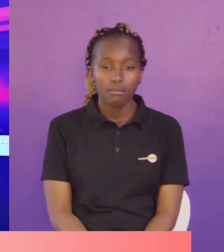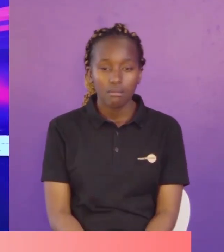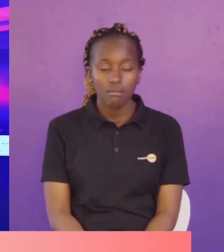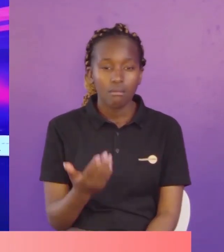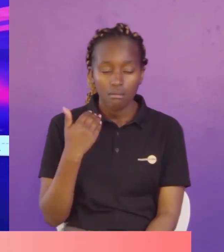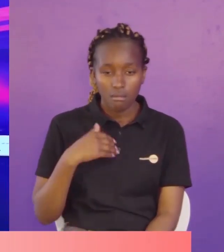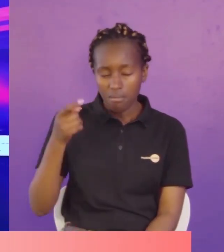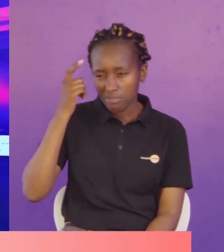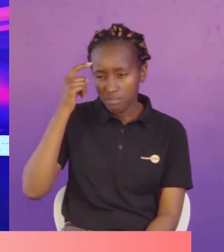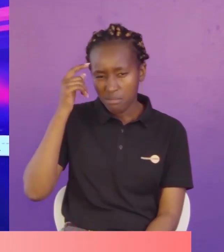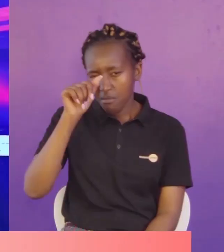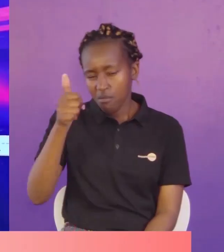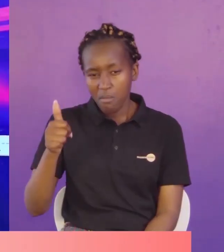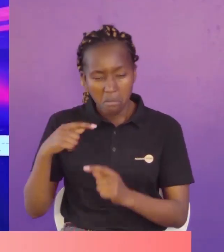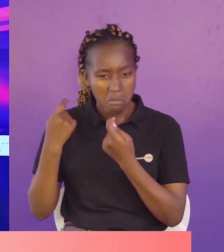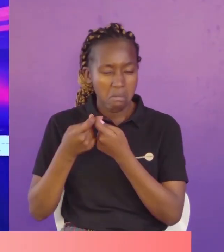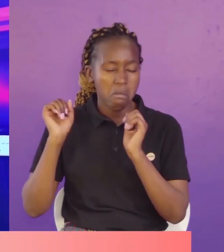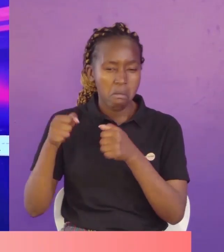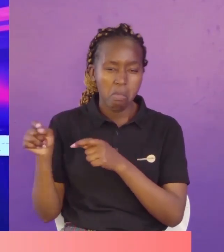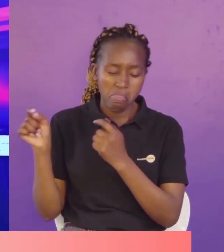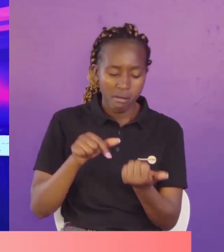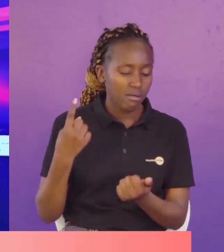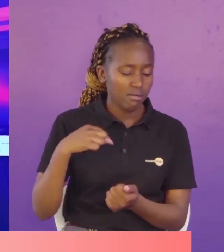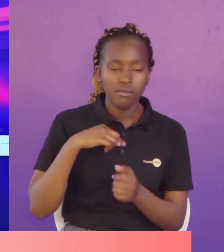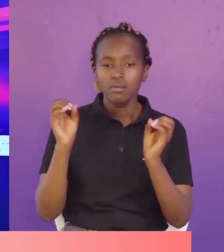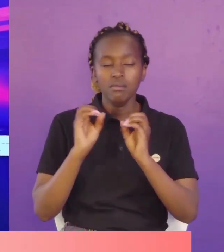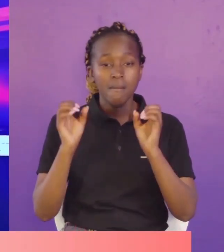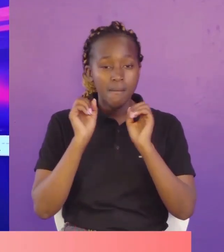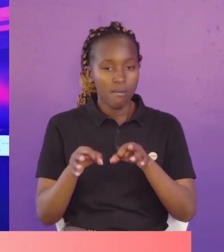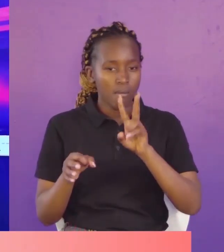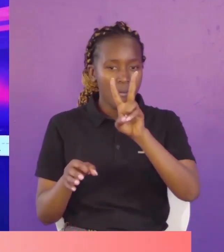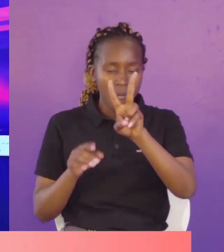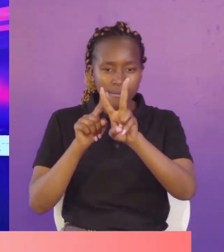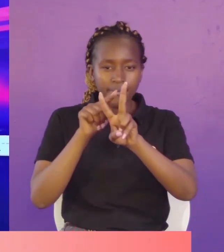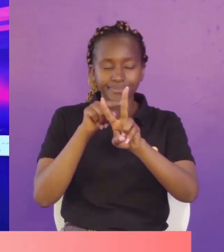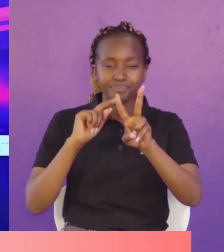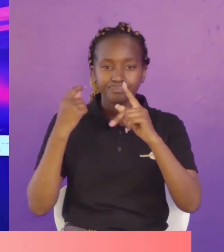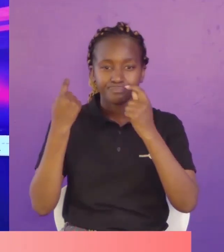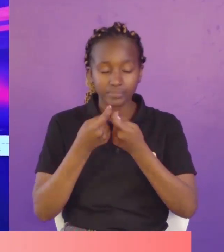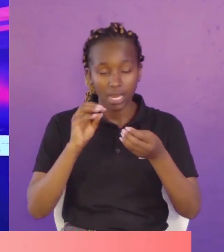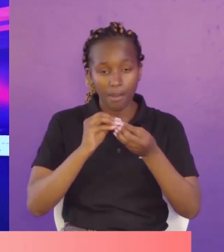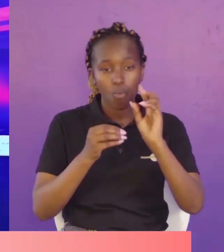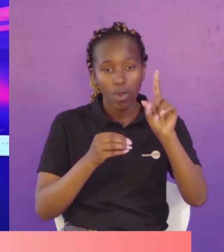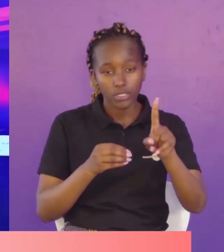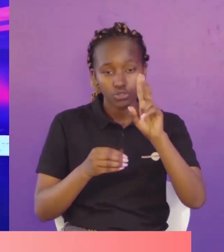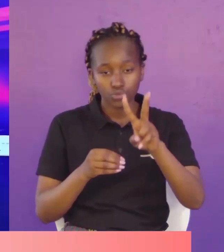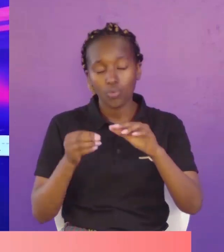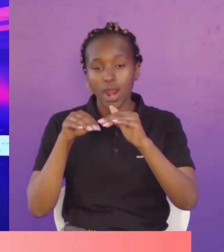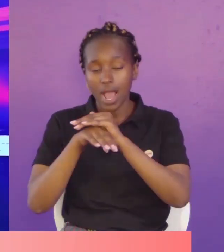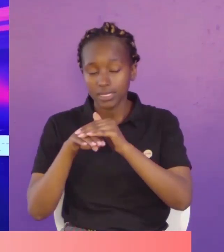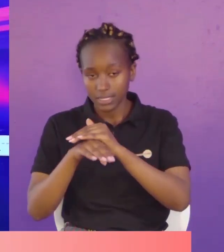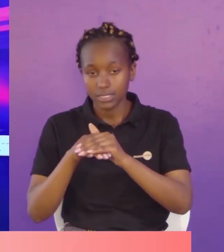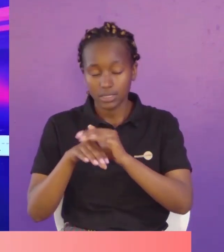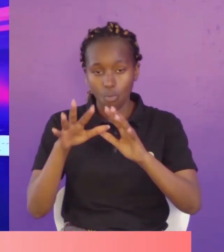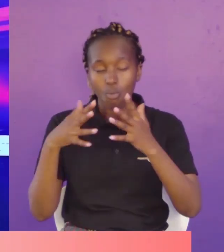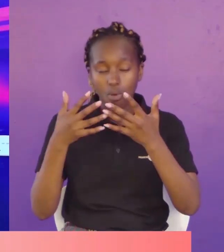remember Gabon also is there. So if 2 teams are qualifying, 1 and 2, and we have other 4 going